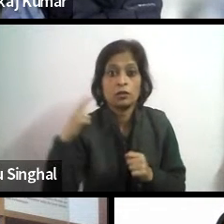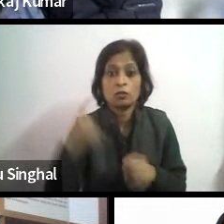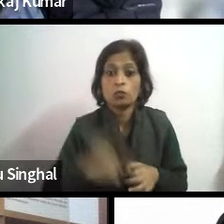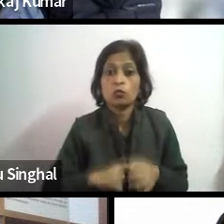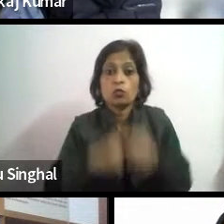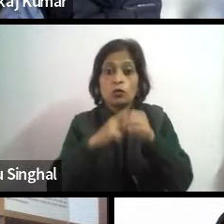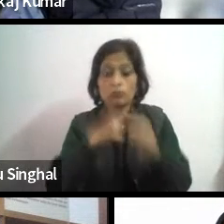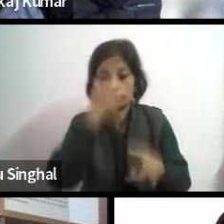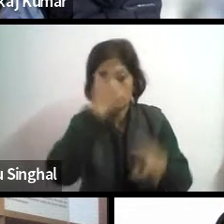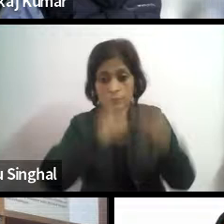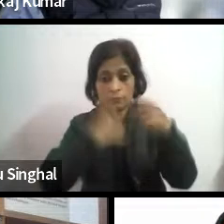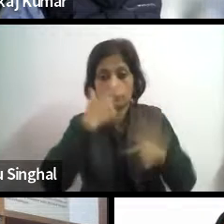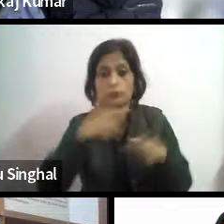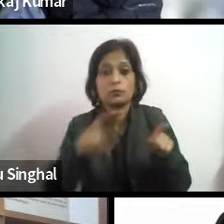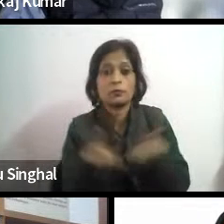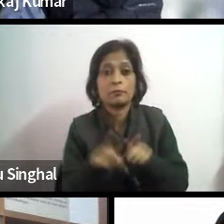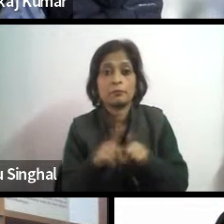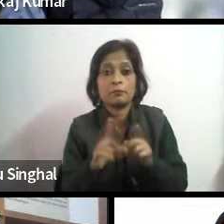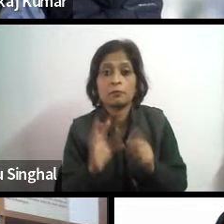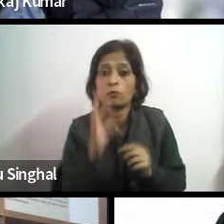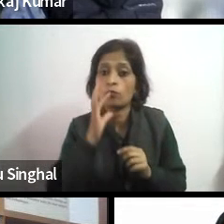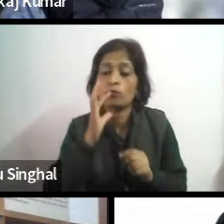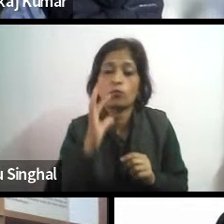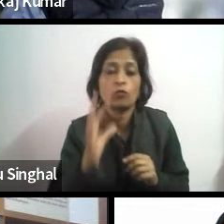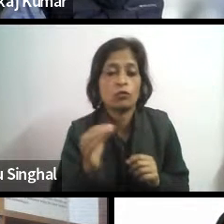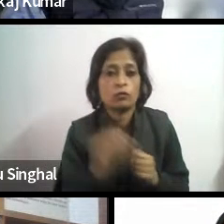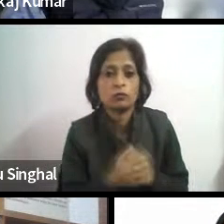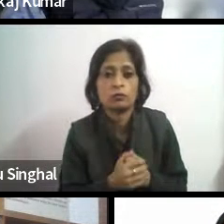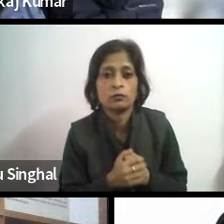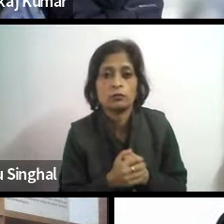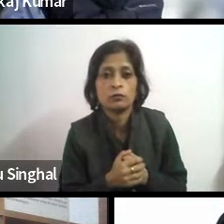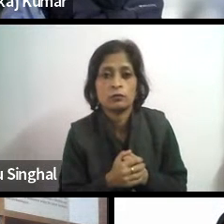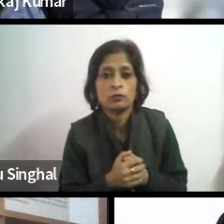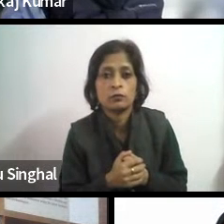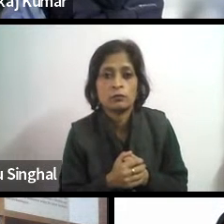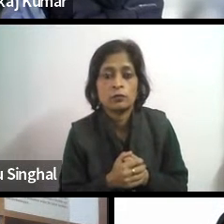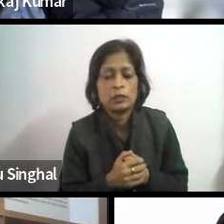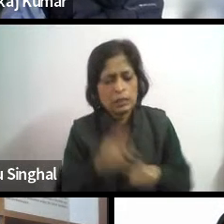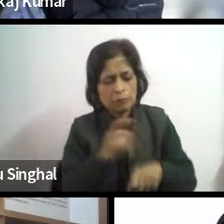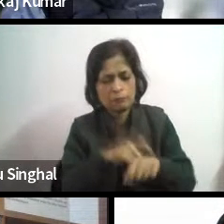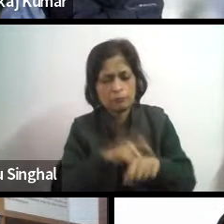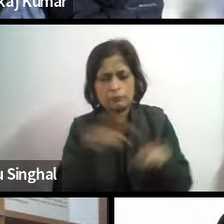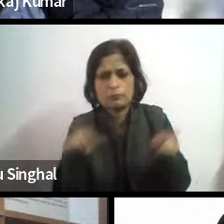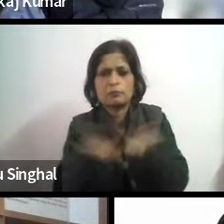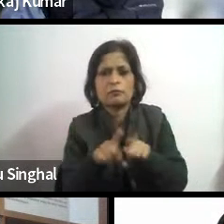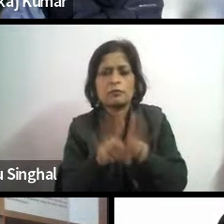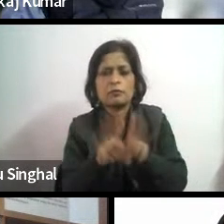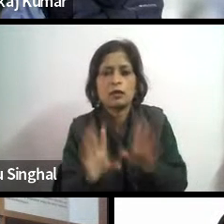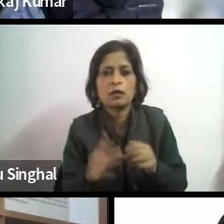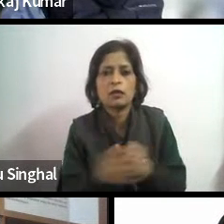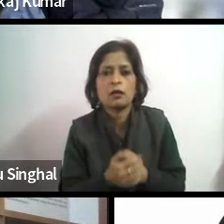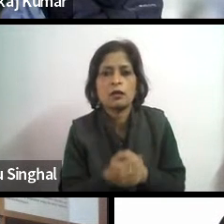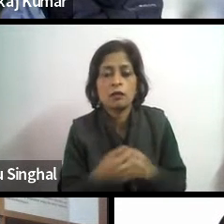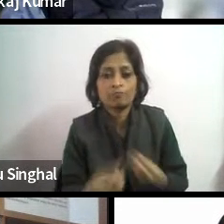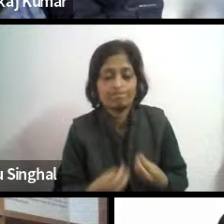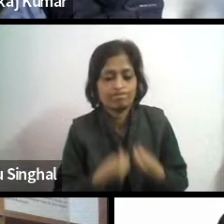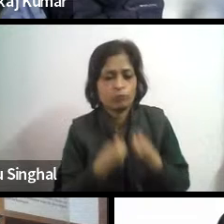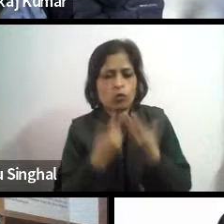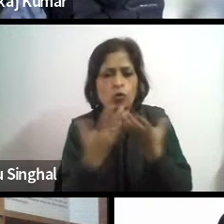we are all looking for is required. At the same time, the reflections and the outcomes